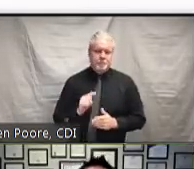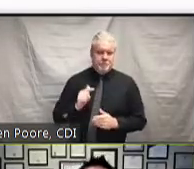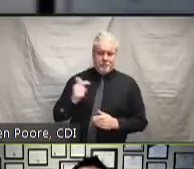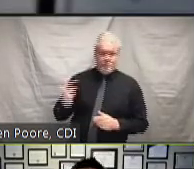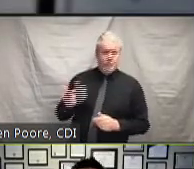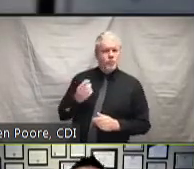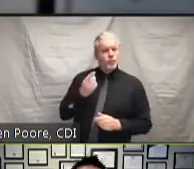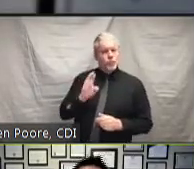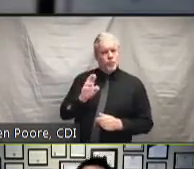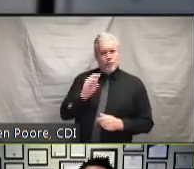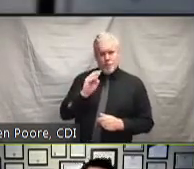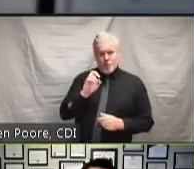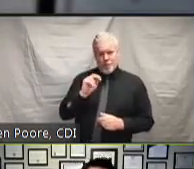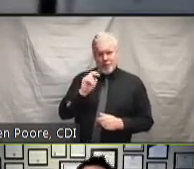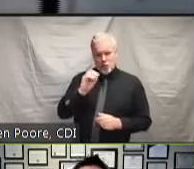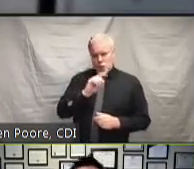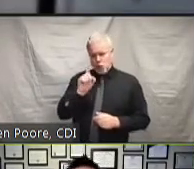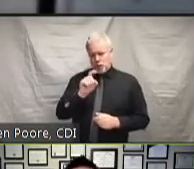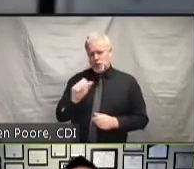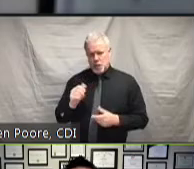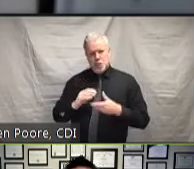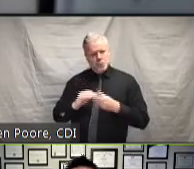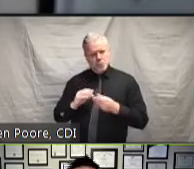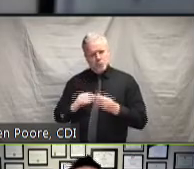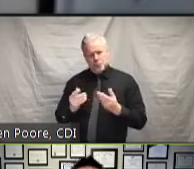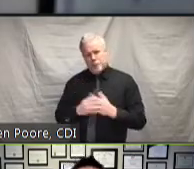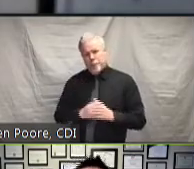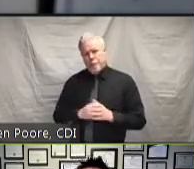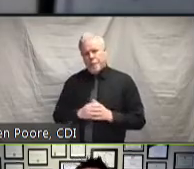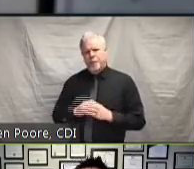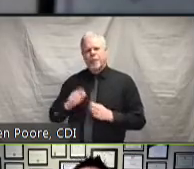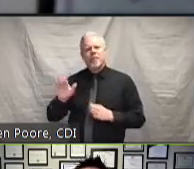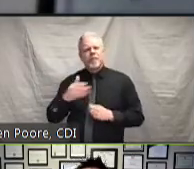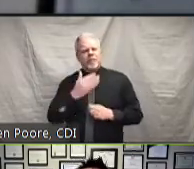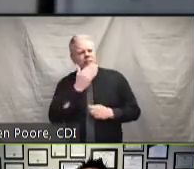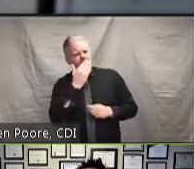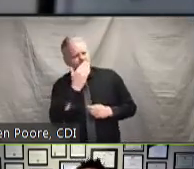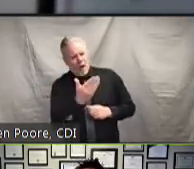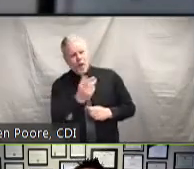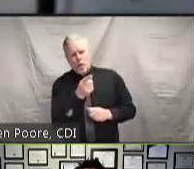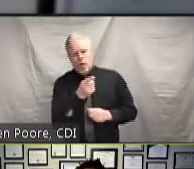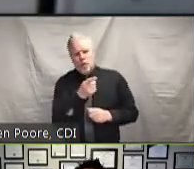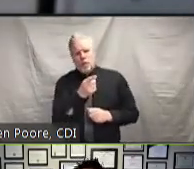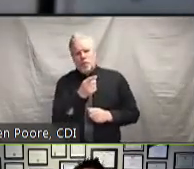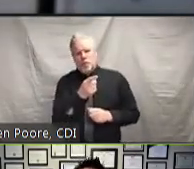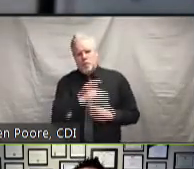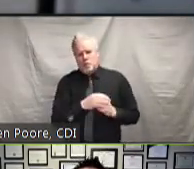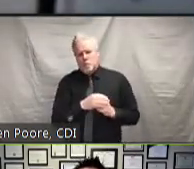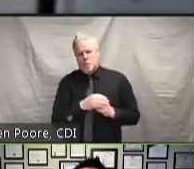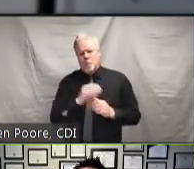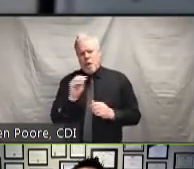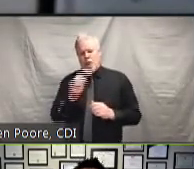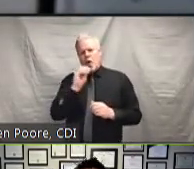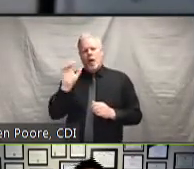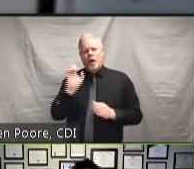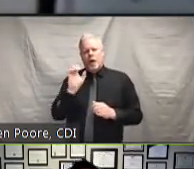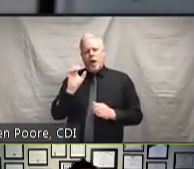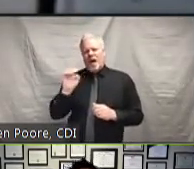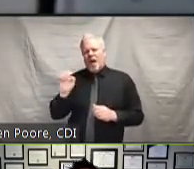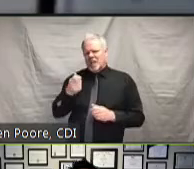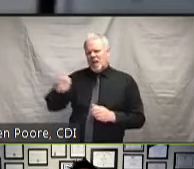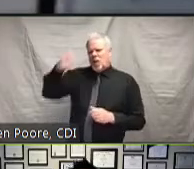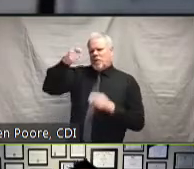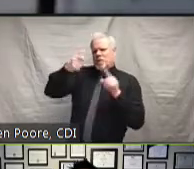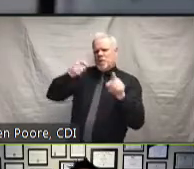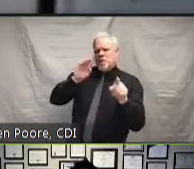Thank you, County Executive Bello. I also want to extend my sympathy to the families of those 1,000 individuals who we have